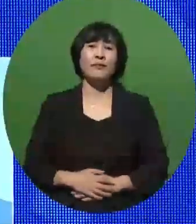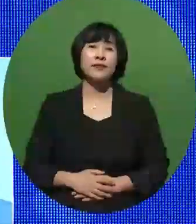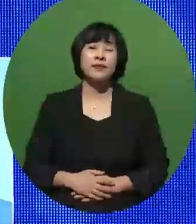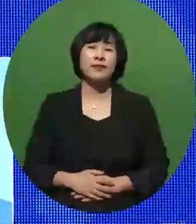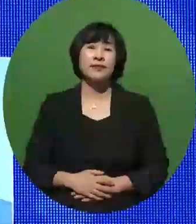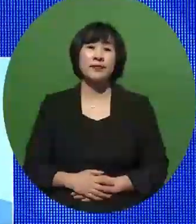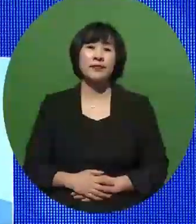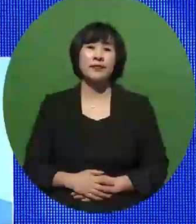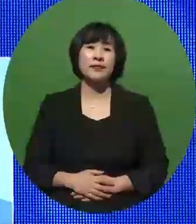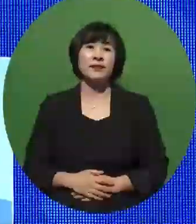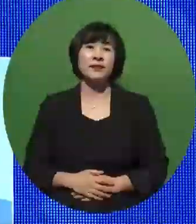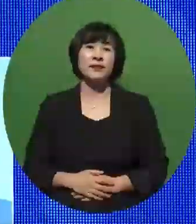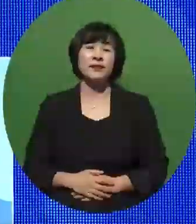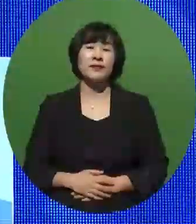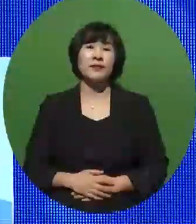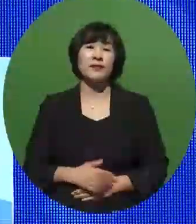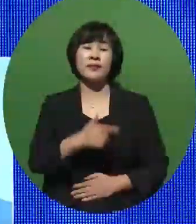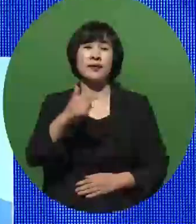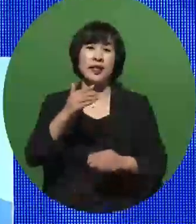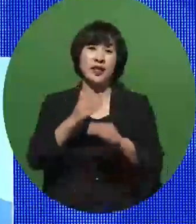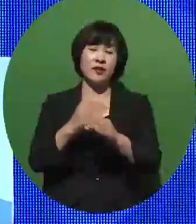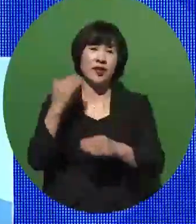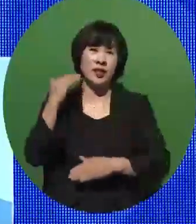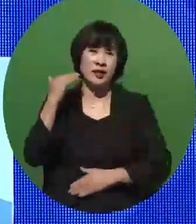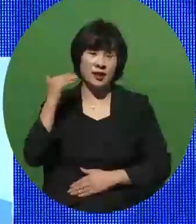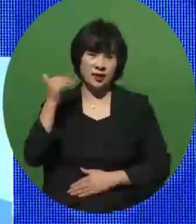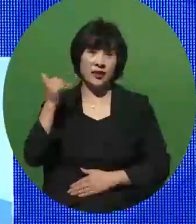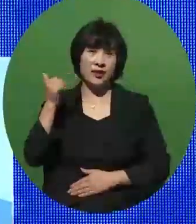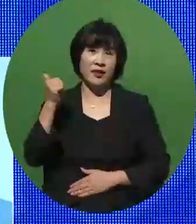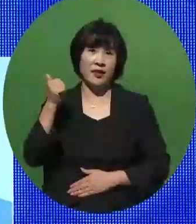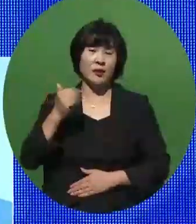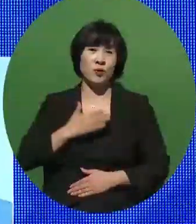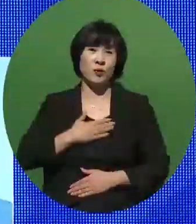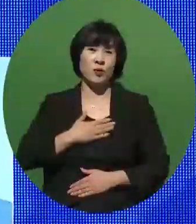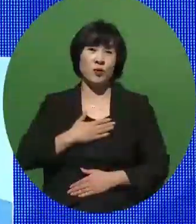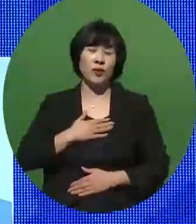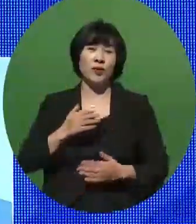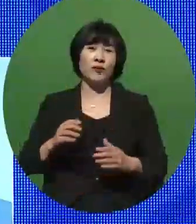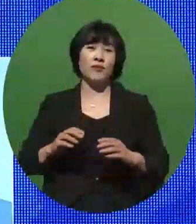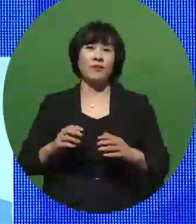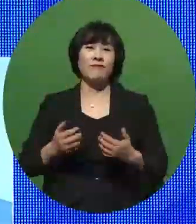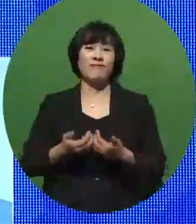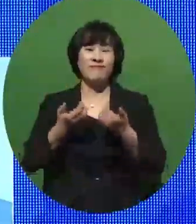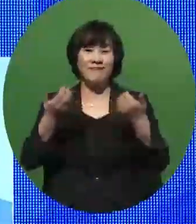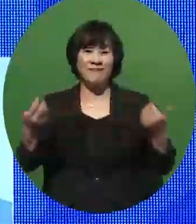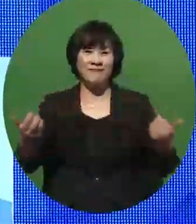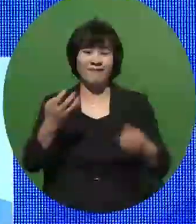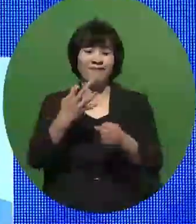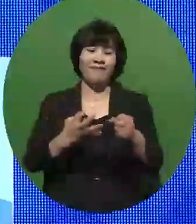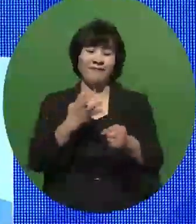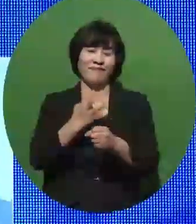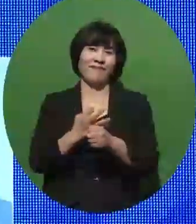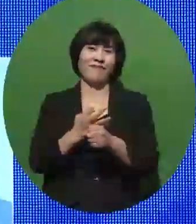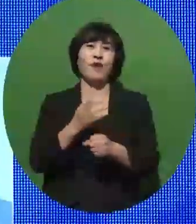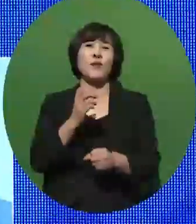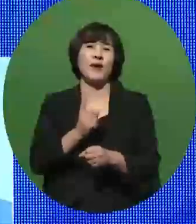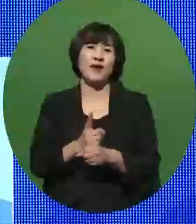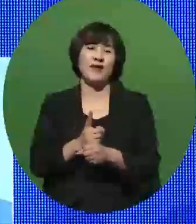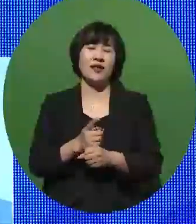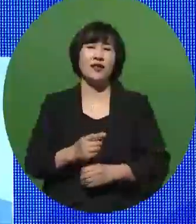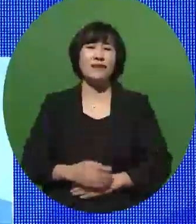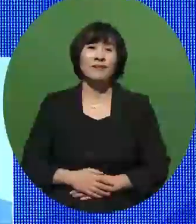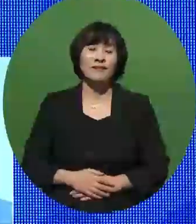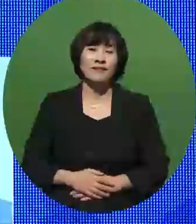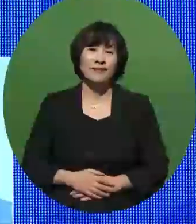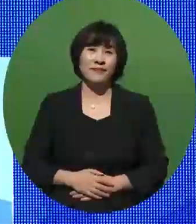COP33, to the United Nations Framework Convention on Climate Change, to the southern coastal region centered on Yeosu,